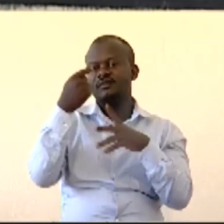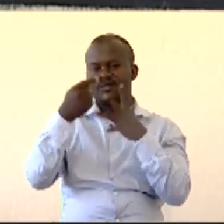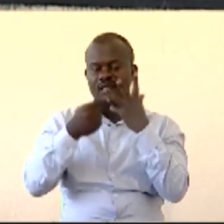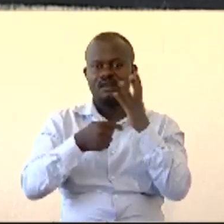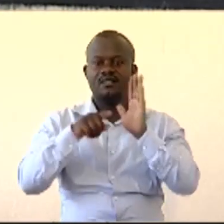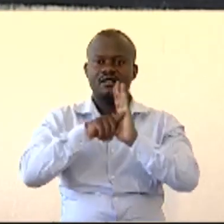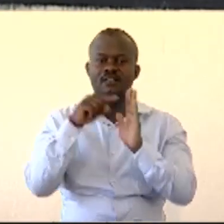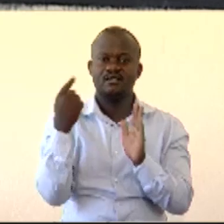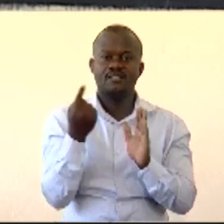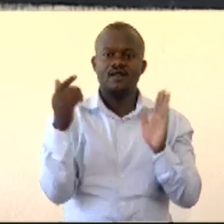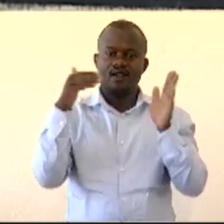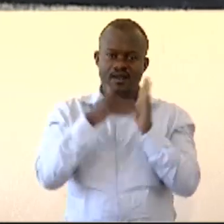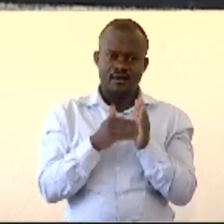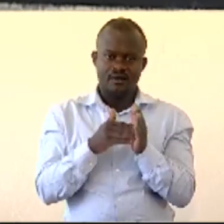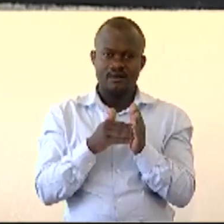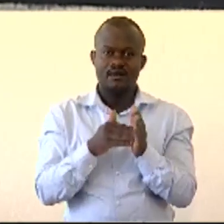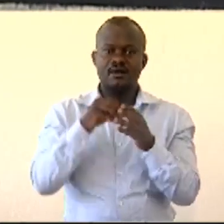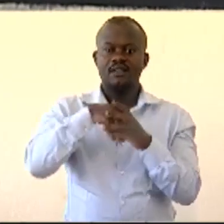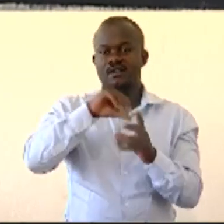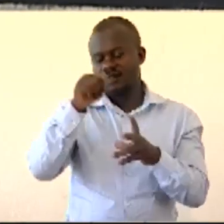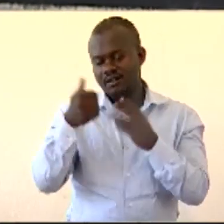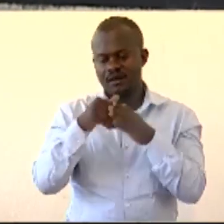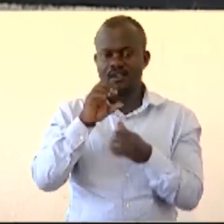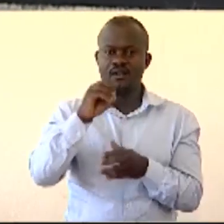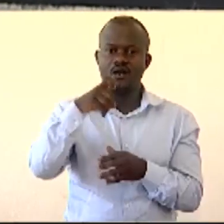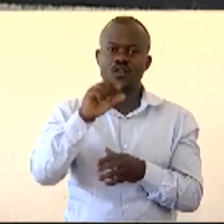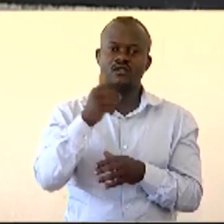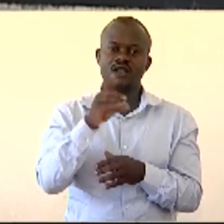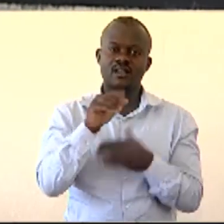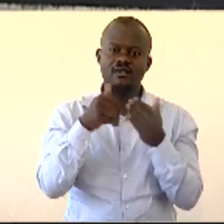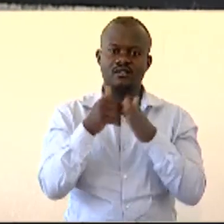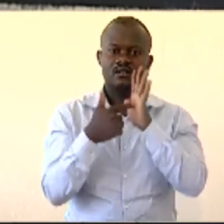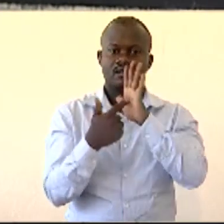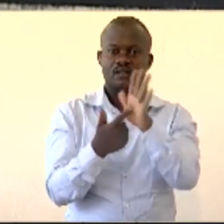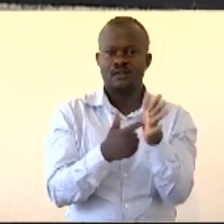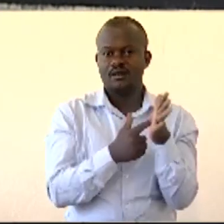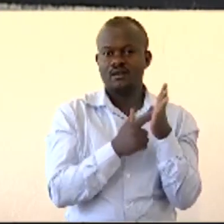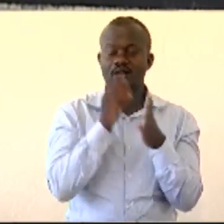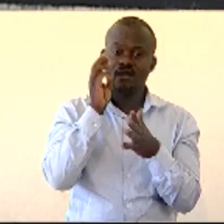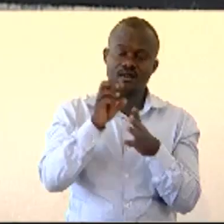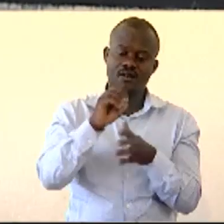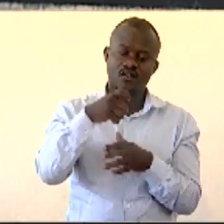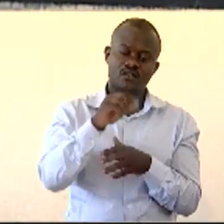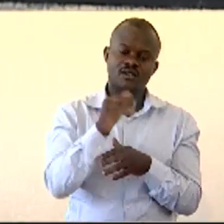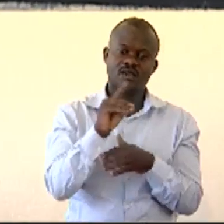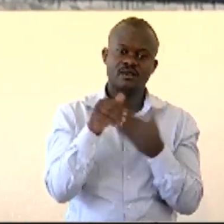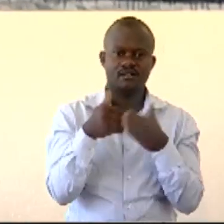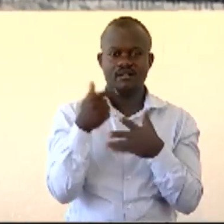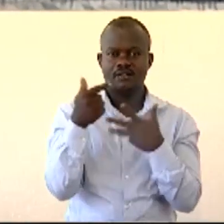-1, and in other oxide that we mentioned, difluoride oxide, where it